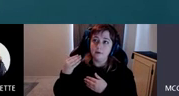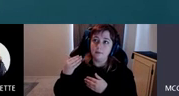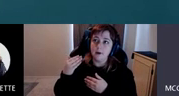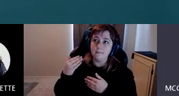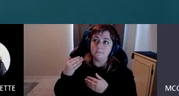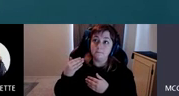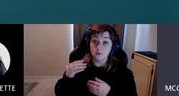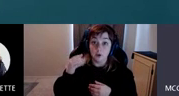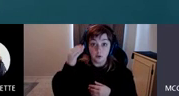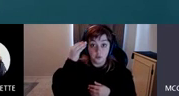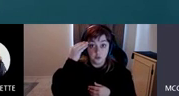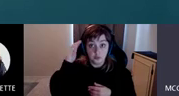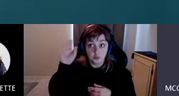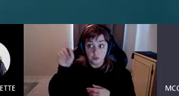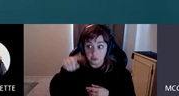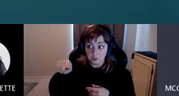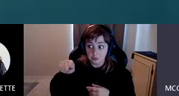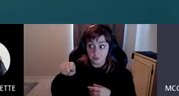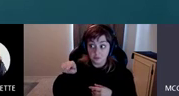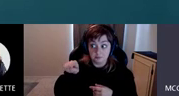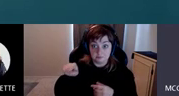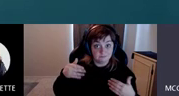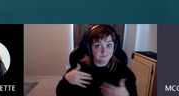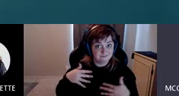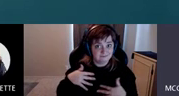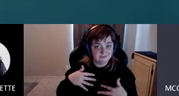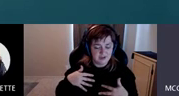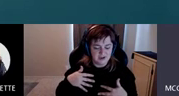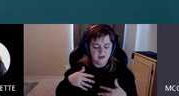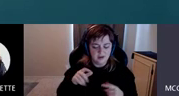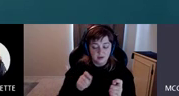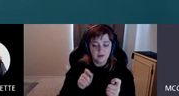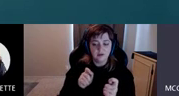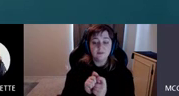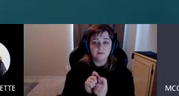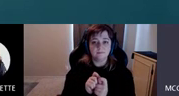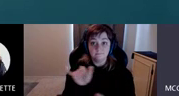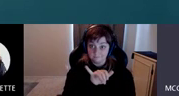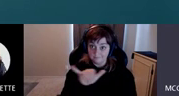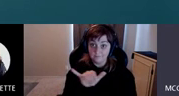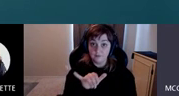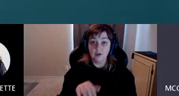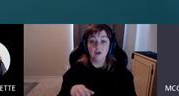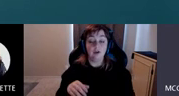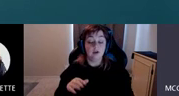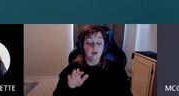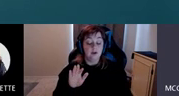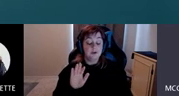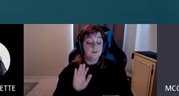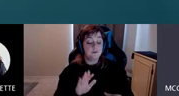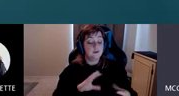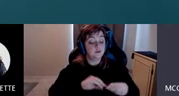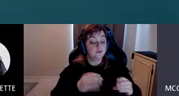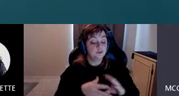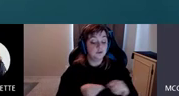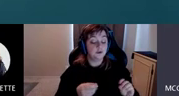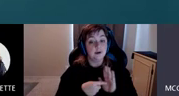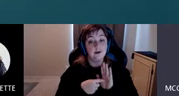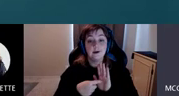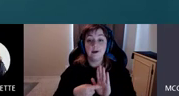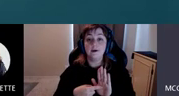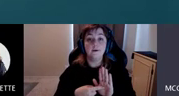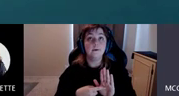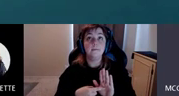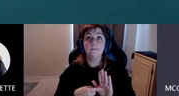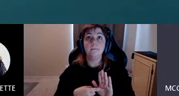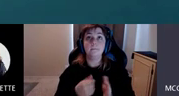fear the unknown. So I think this is exactly what you're talking about. Storytelling is a way to illuminate that unknown and make it known so that